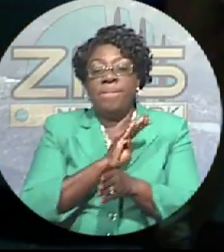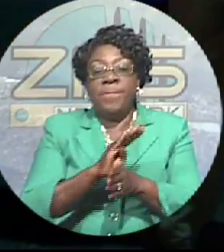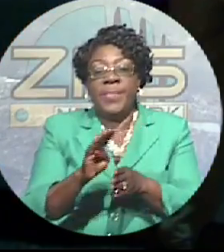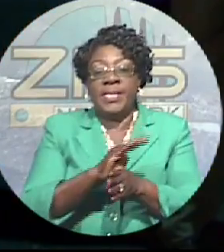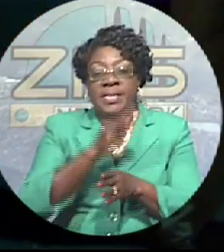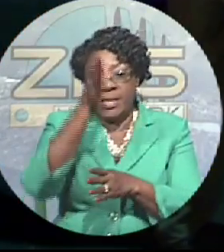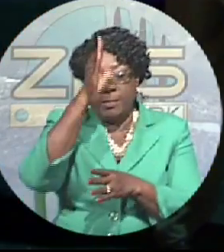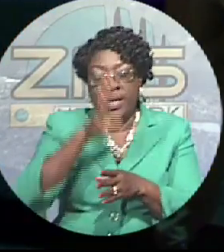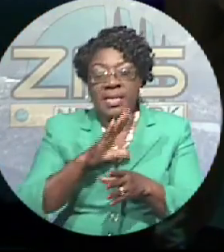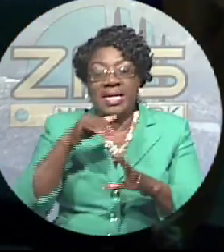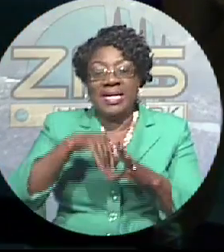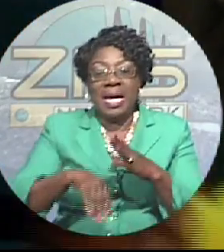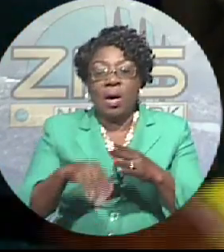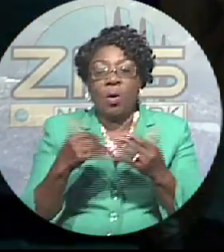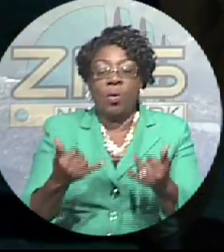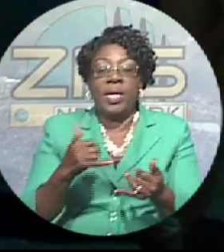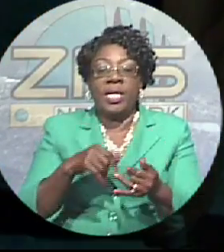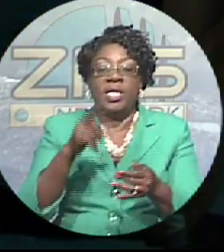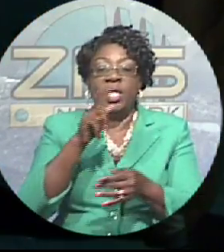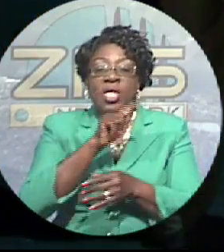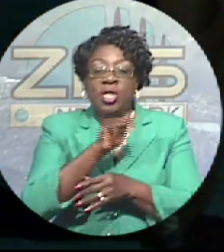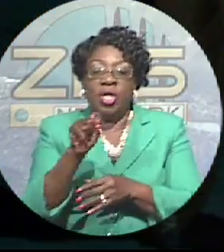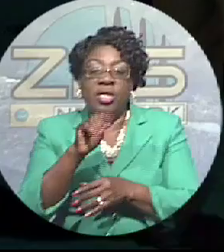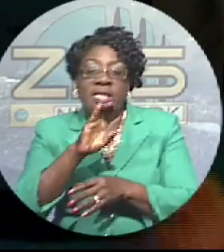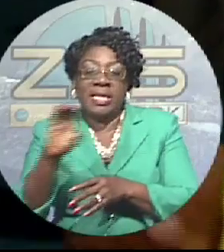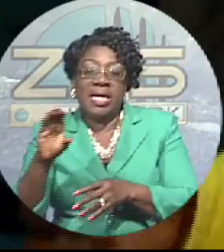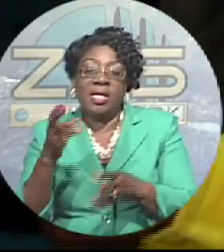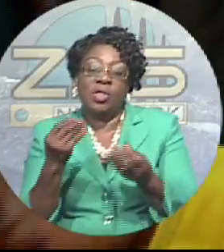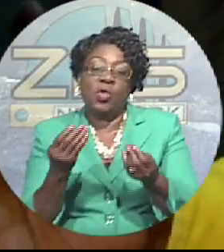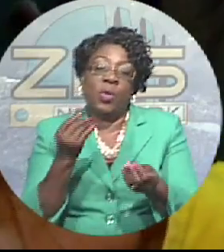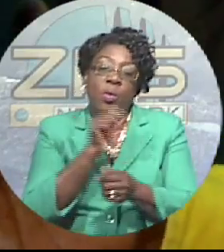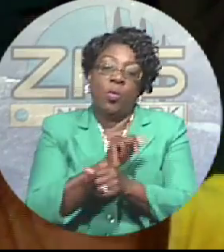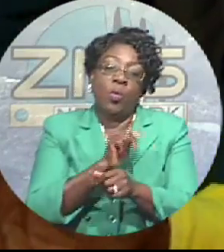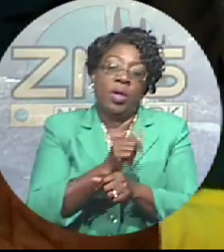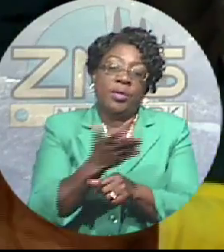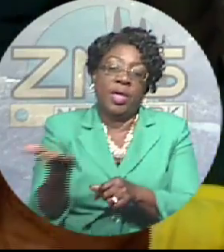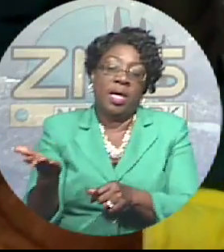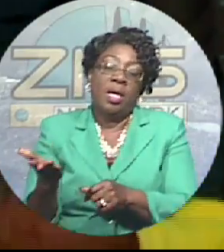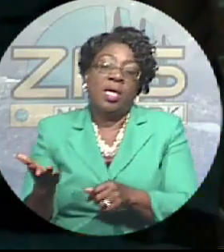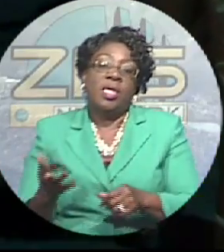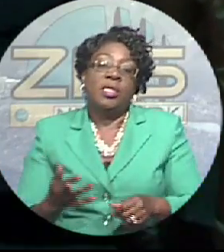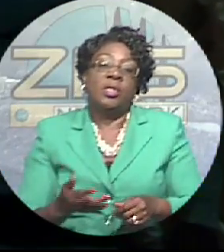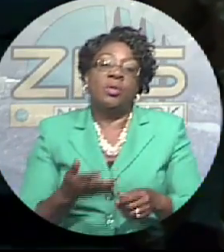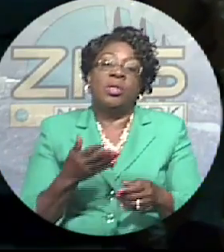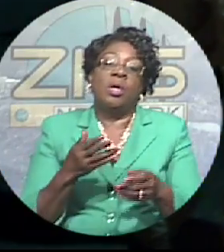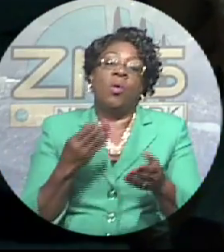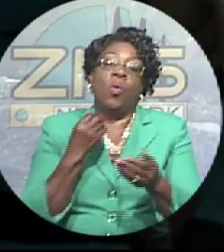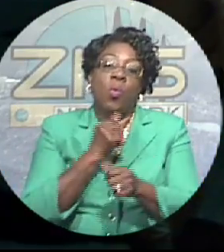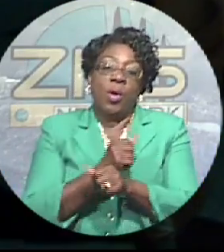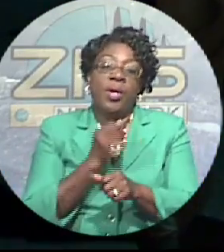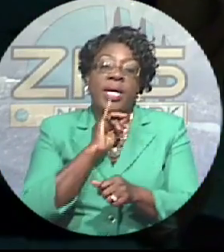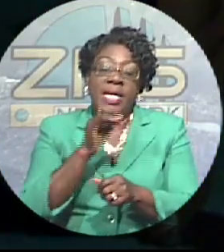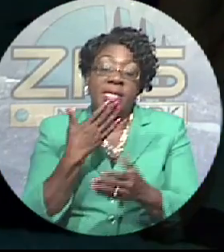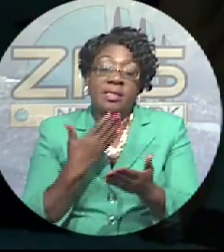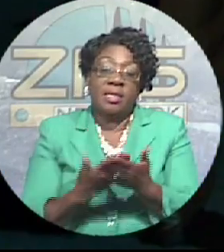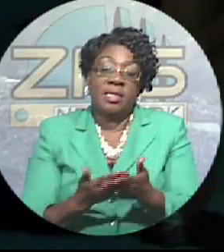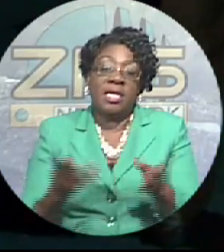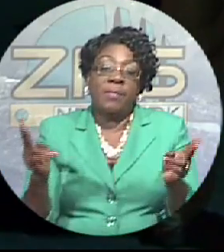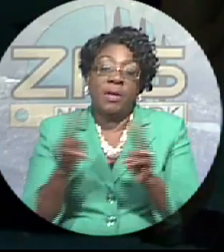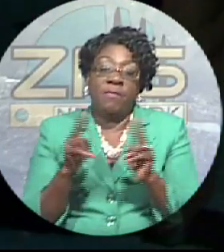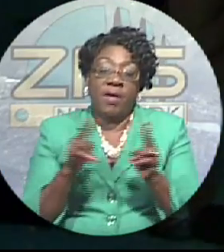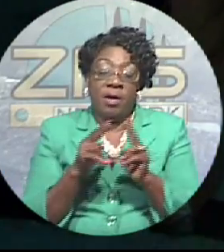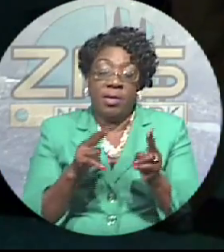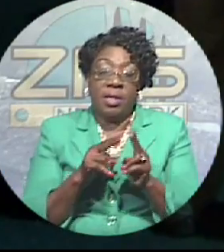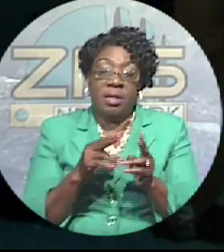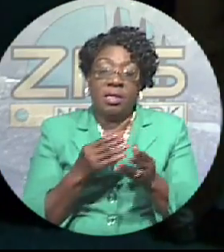Turks and Caicos Islands now, for example, doing infrastructural work there. So the reputation of the company is good. They've been very adept